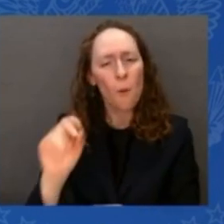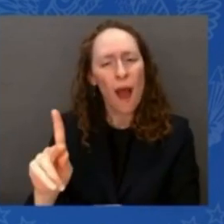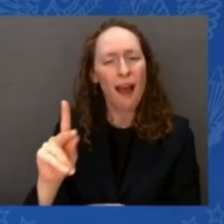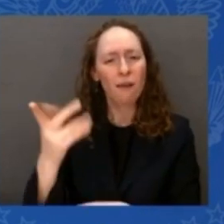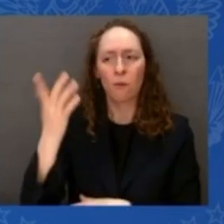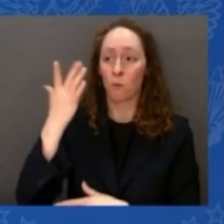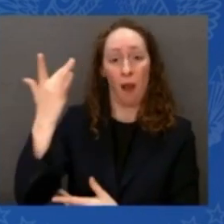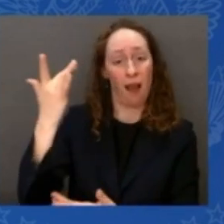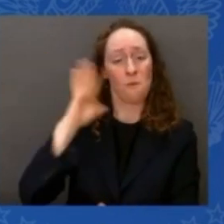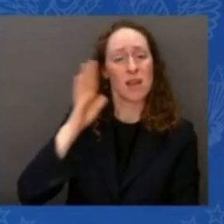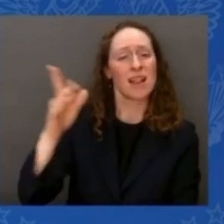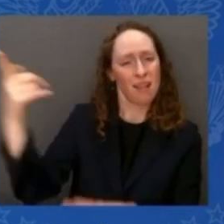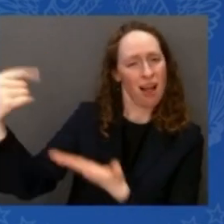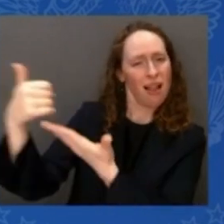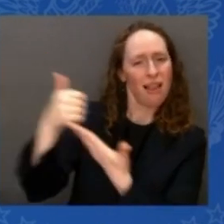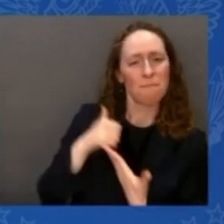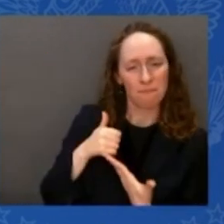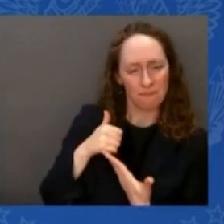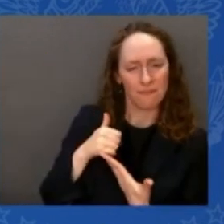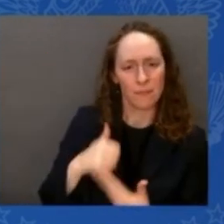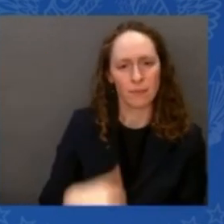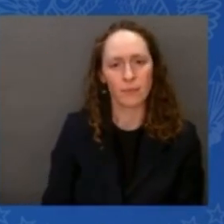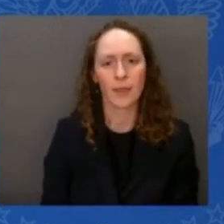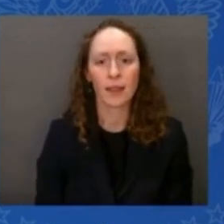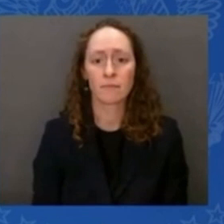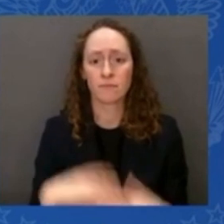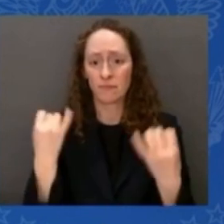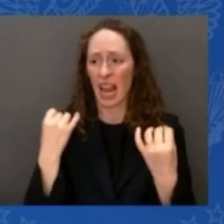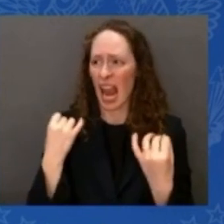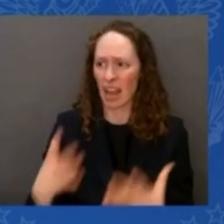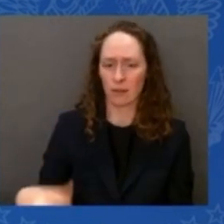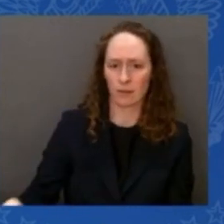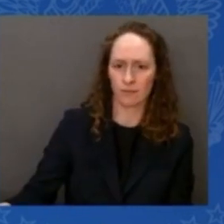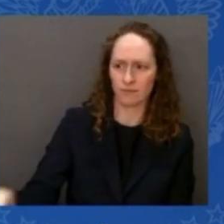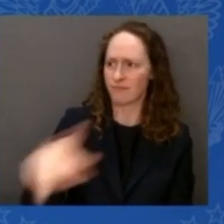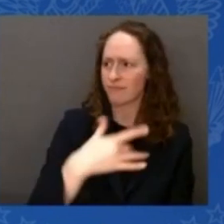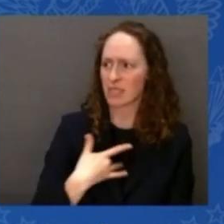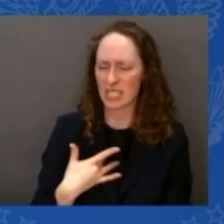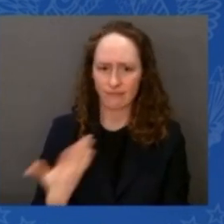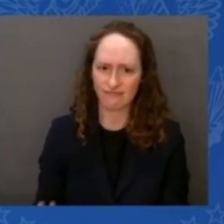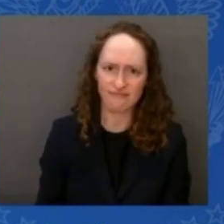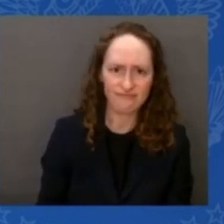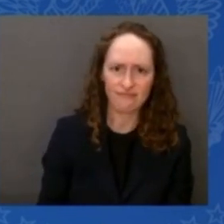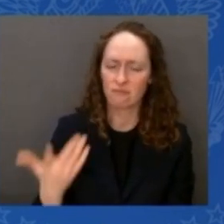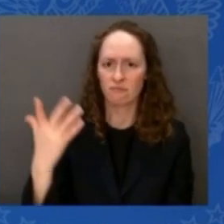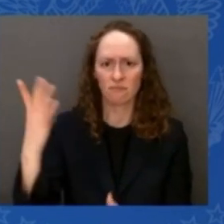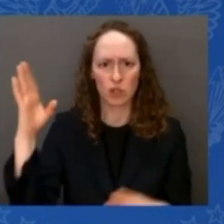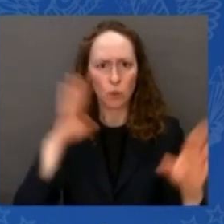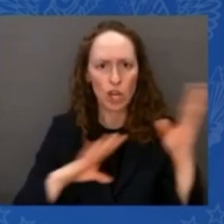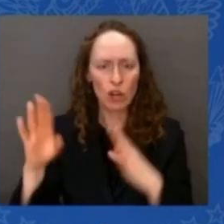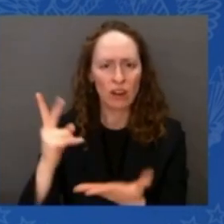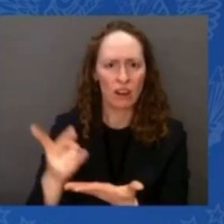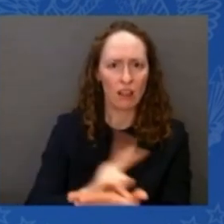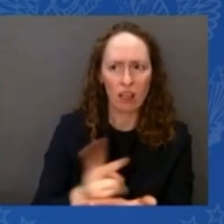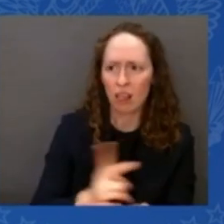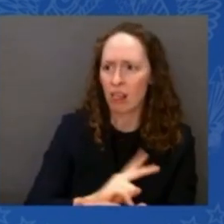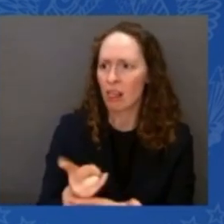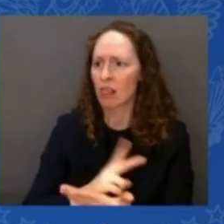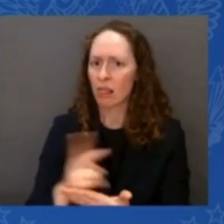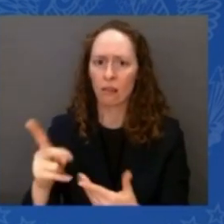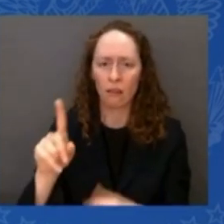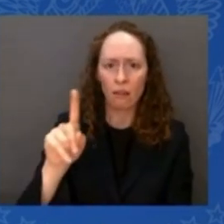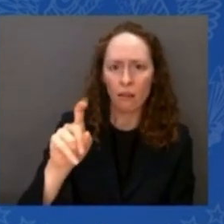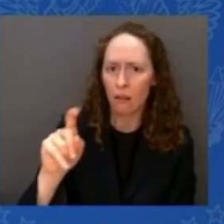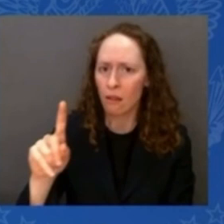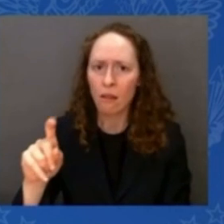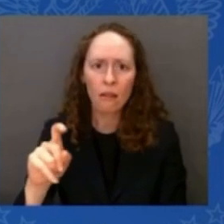the ceiling, wondering what'll happen if their spouse gets cancer, their child gets sick, or something happens to them. Will they have the money